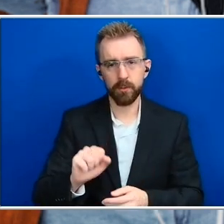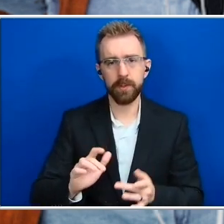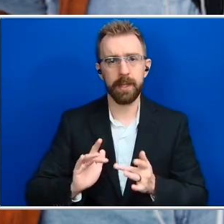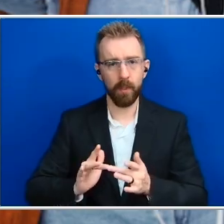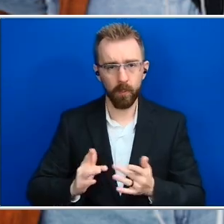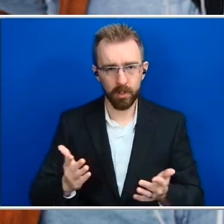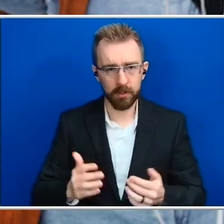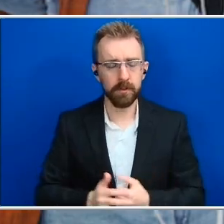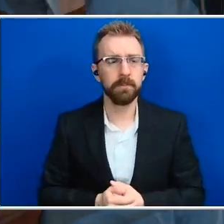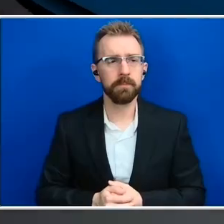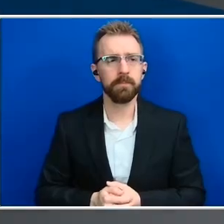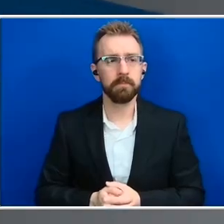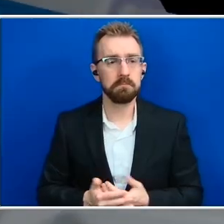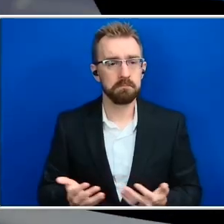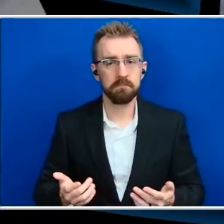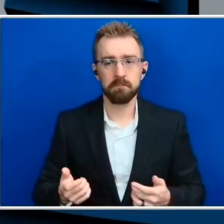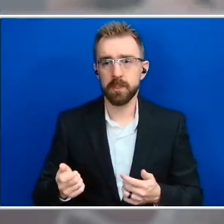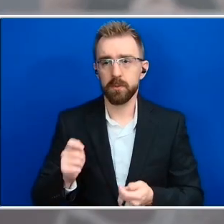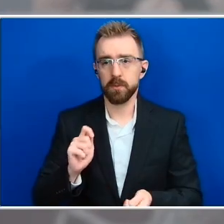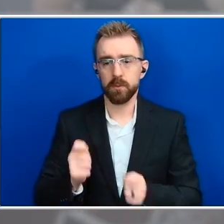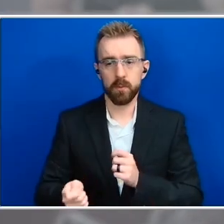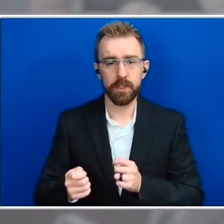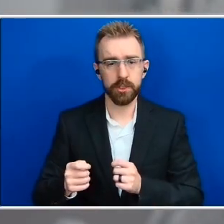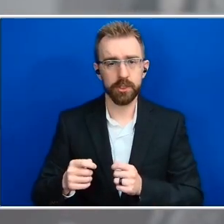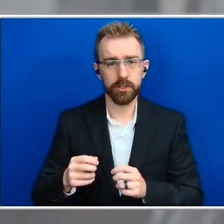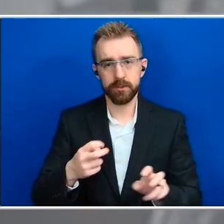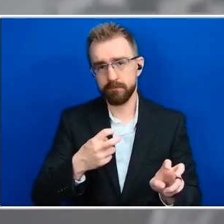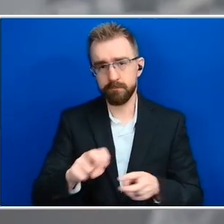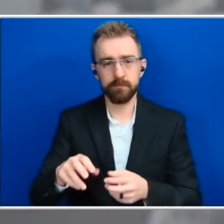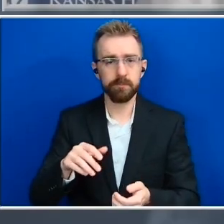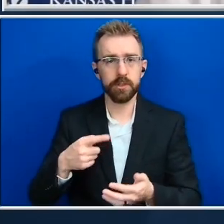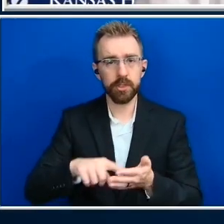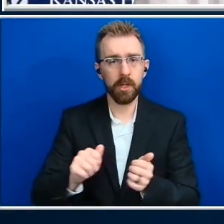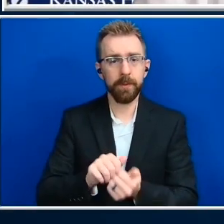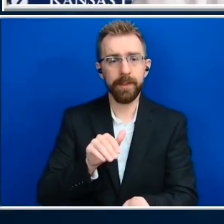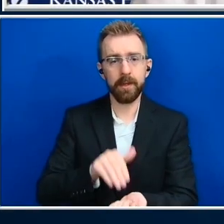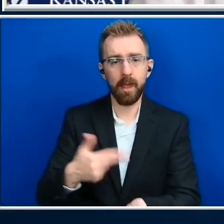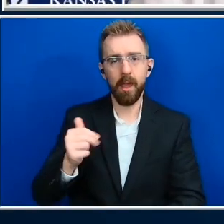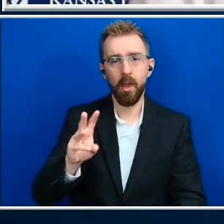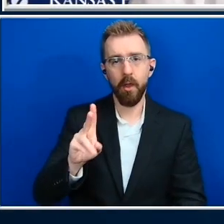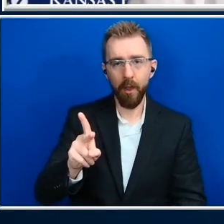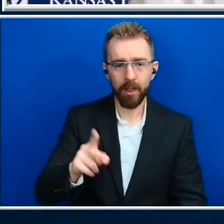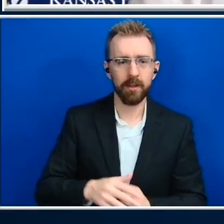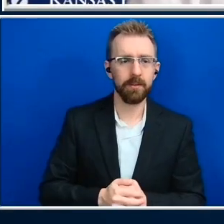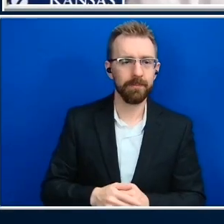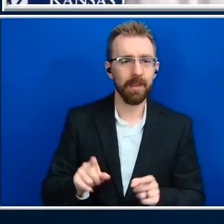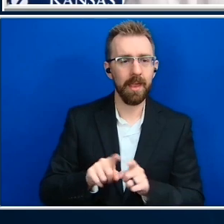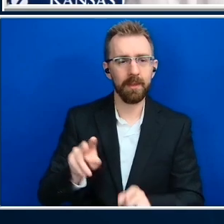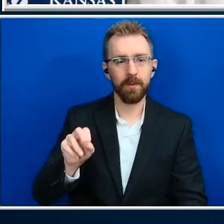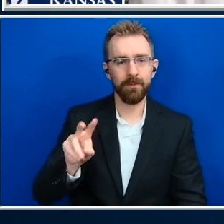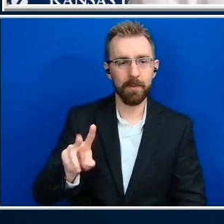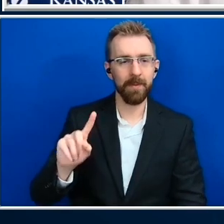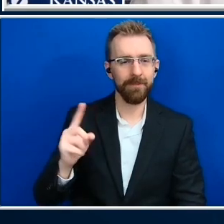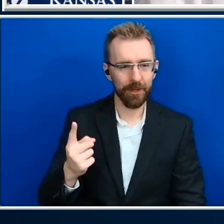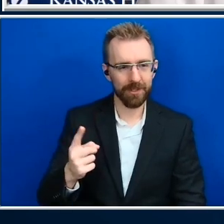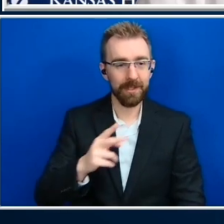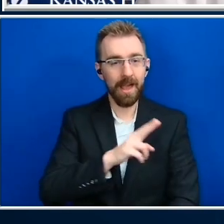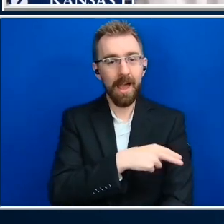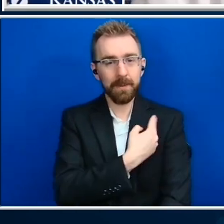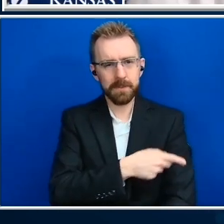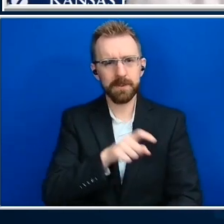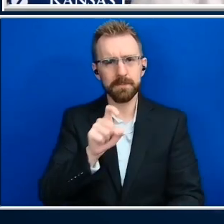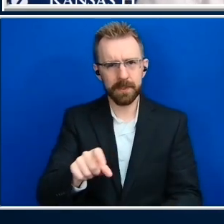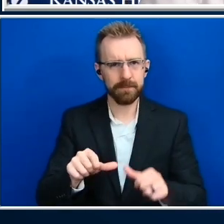Let's switch gears and check in with Doc Hawk. As of November 1st, hospitals must resume reporting